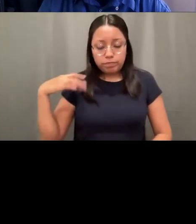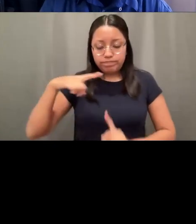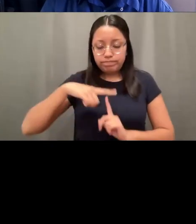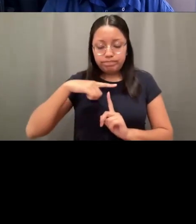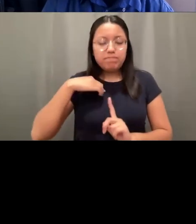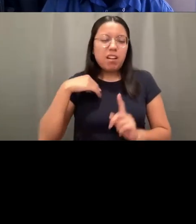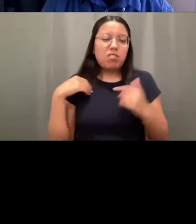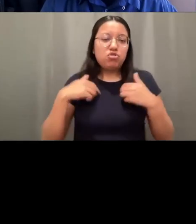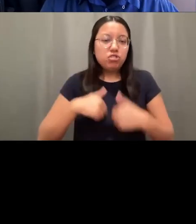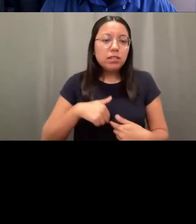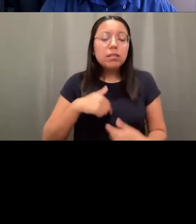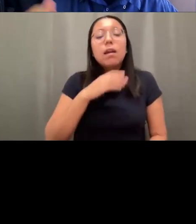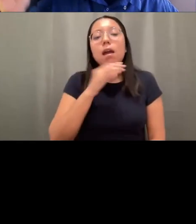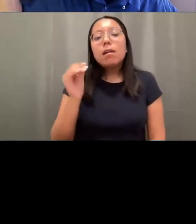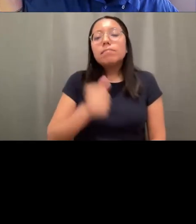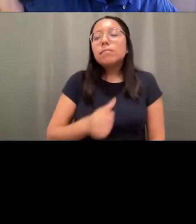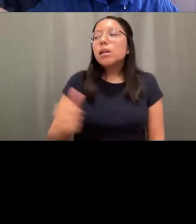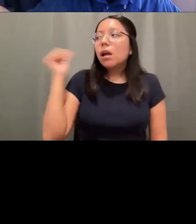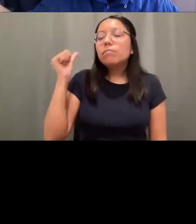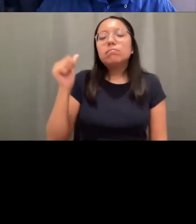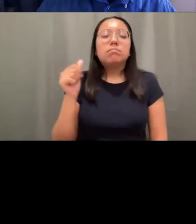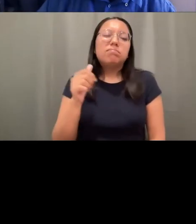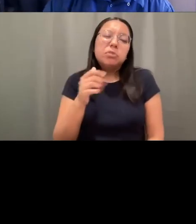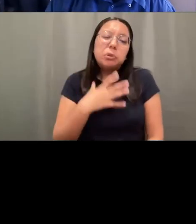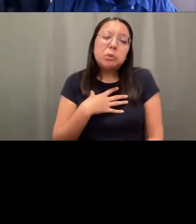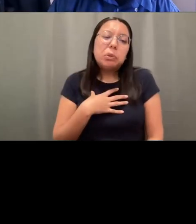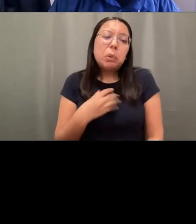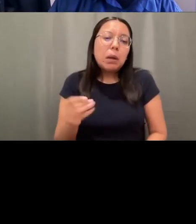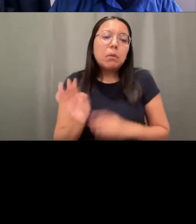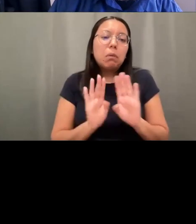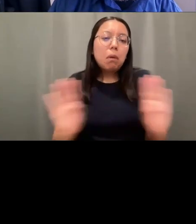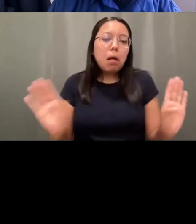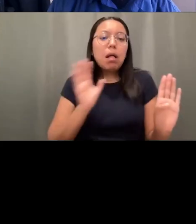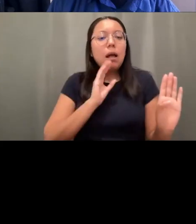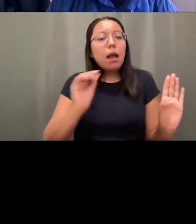white wall and the side of a window and a side of a curtain.